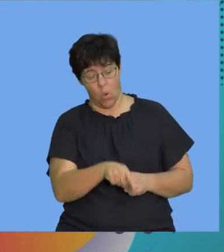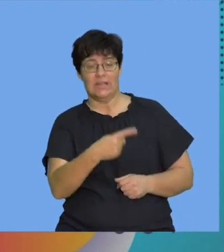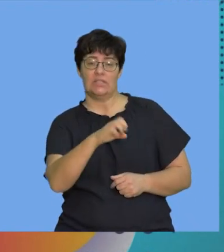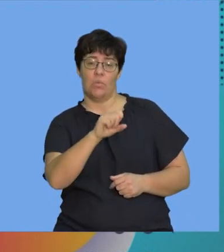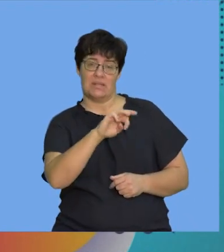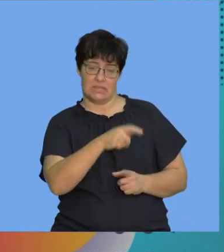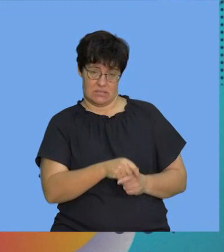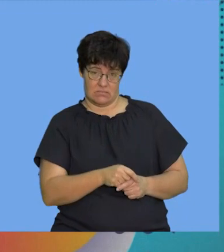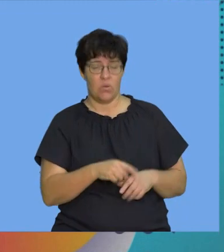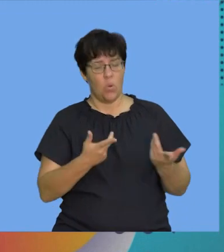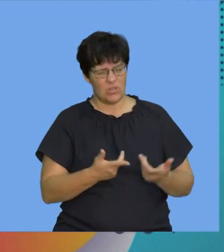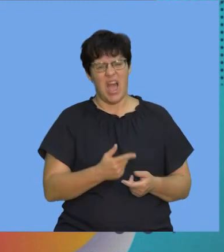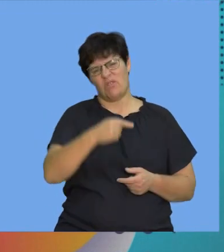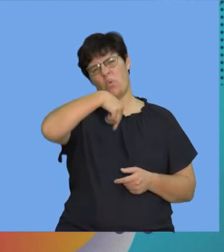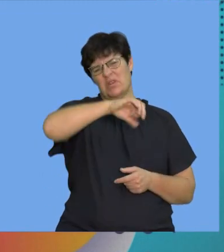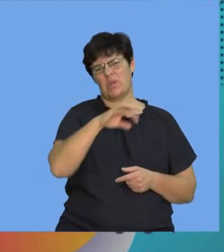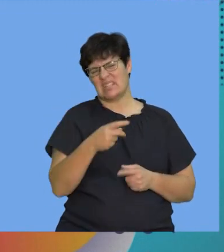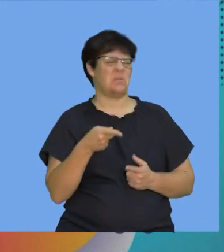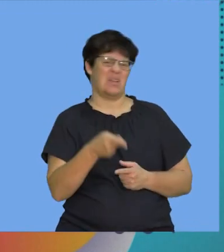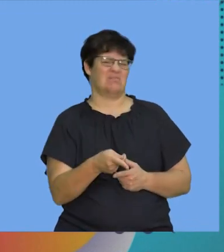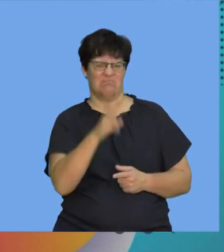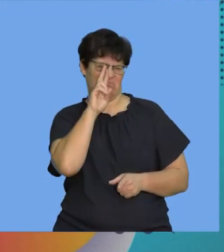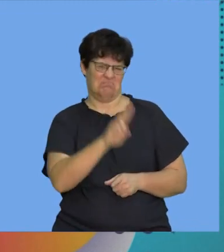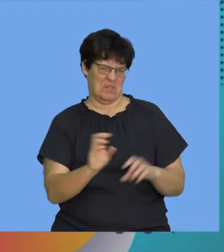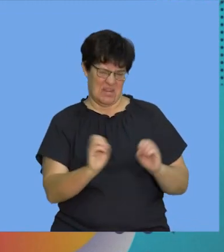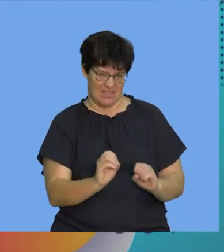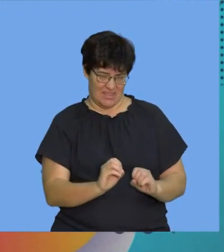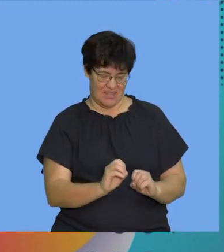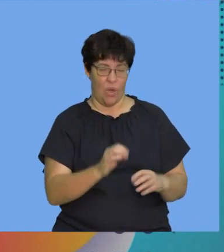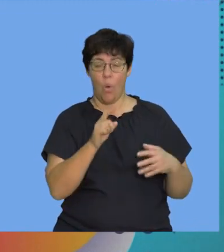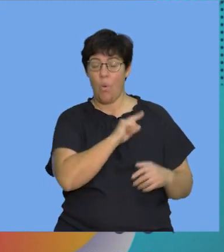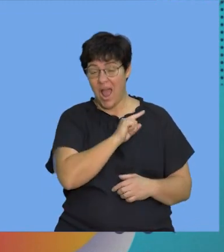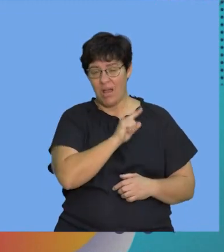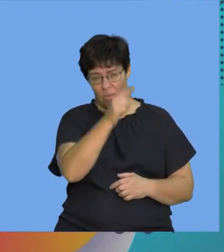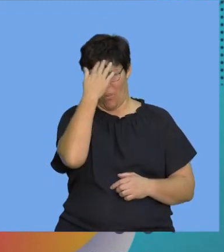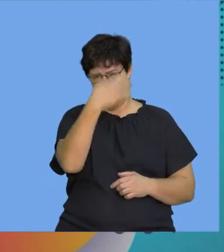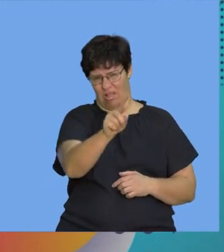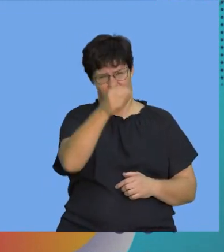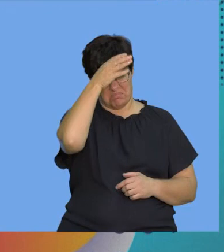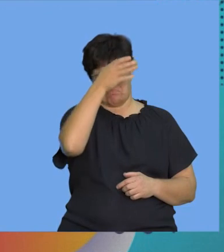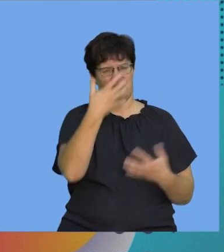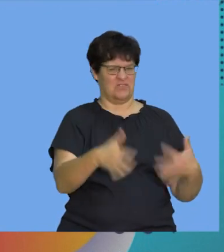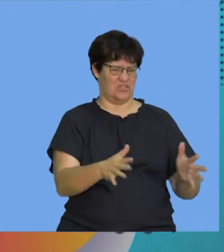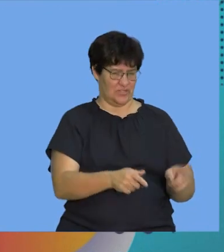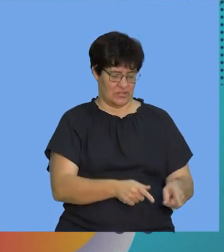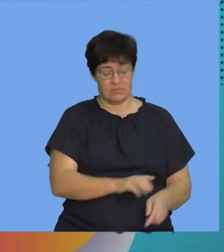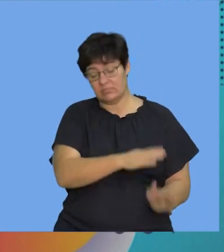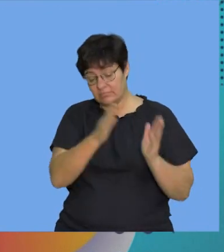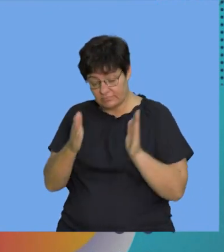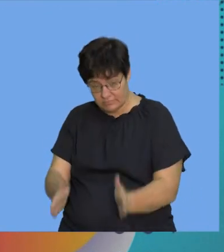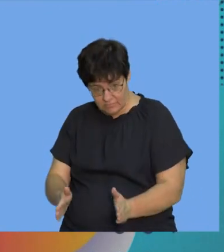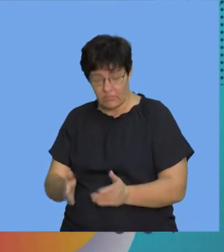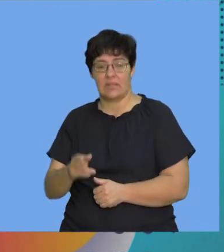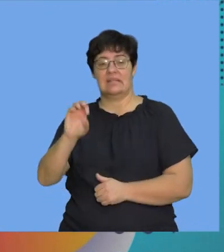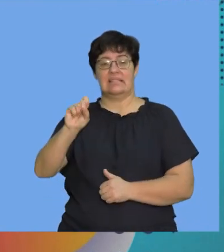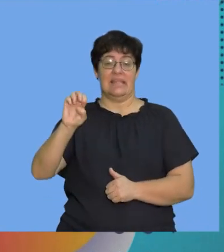the quadratic sequence, which we really did not look at because I know that one you are very clear with. And then we also went